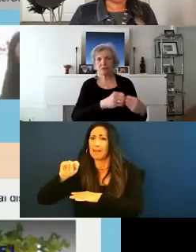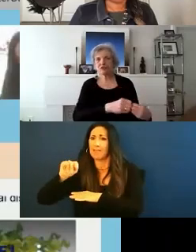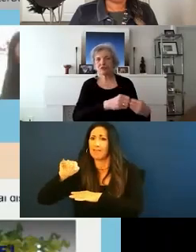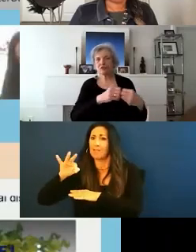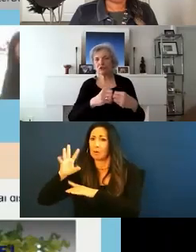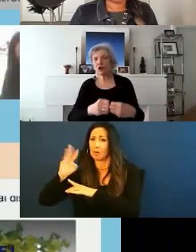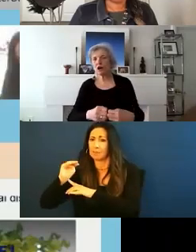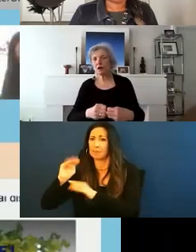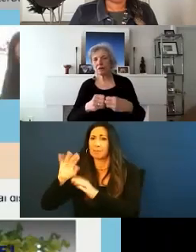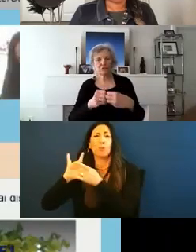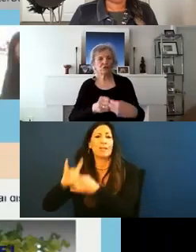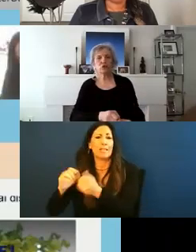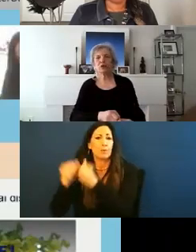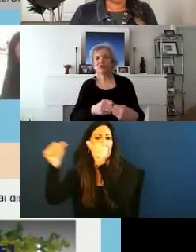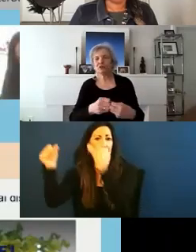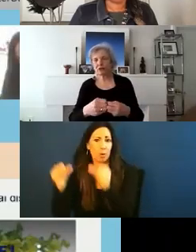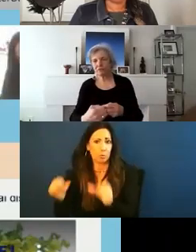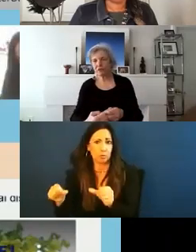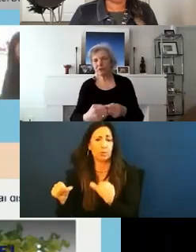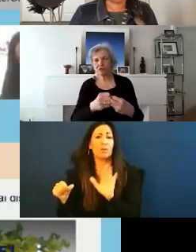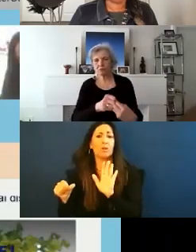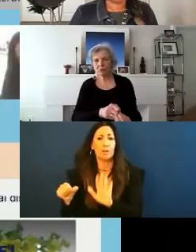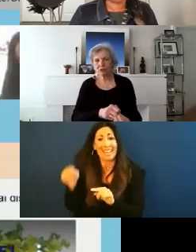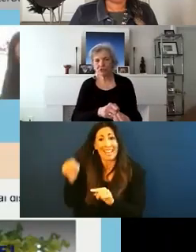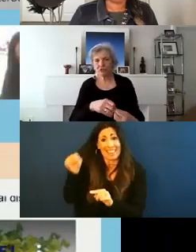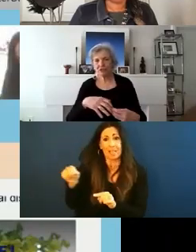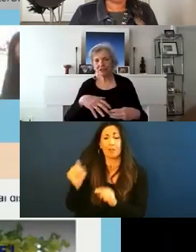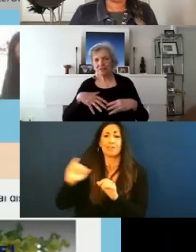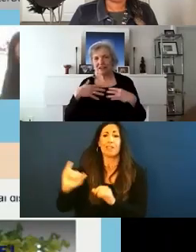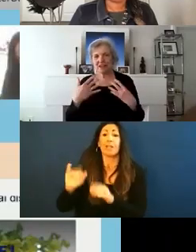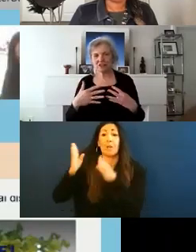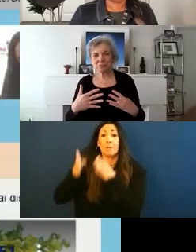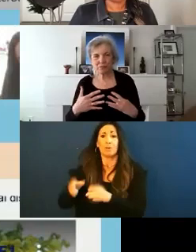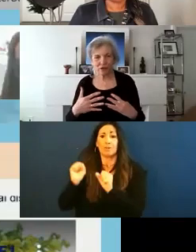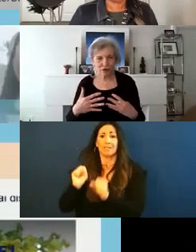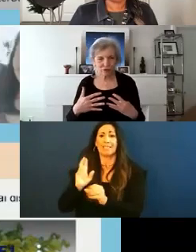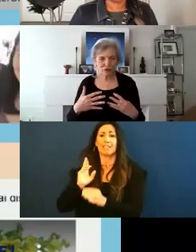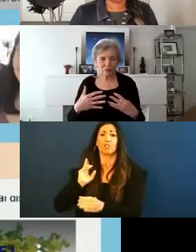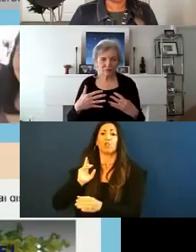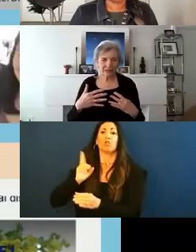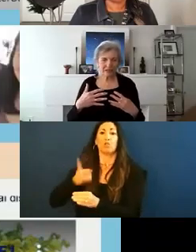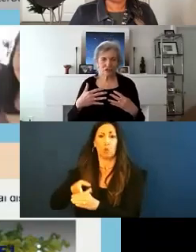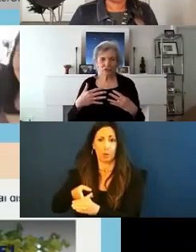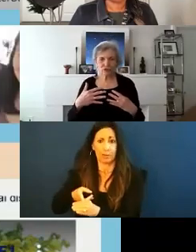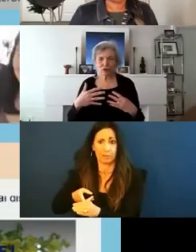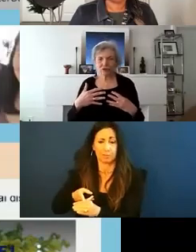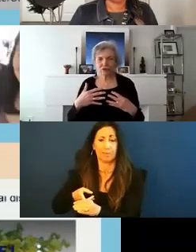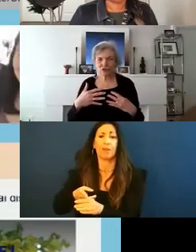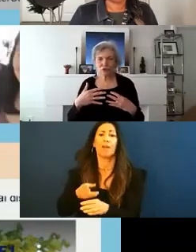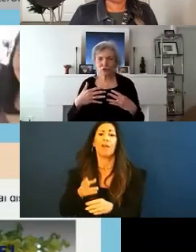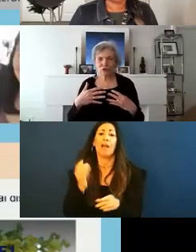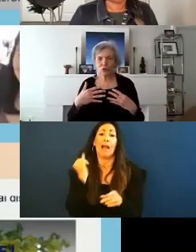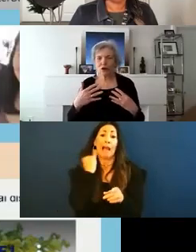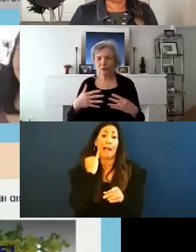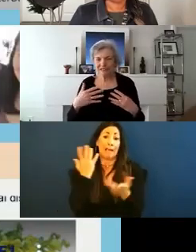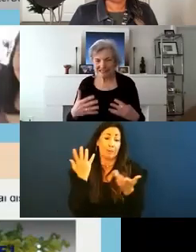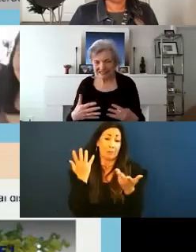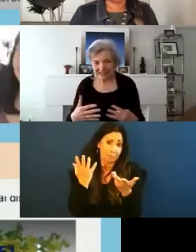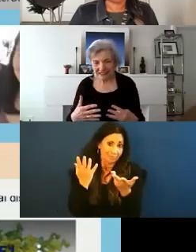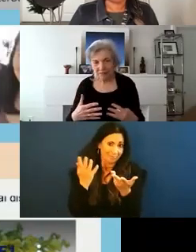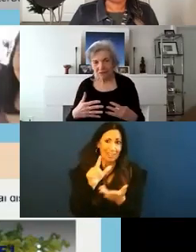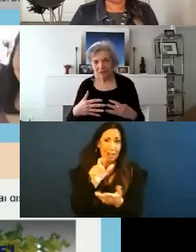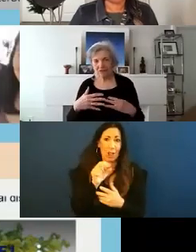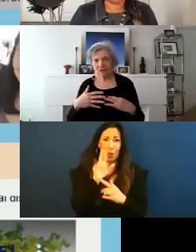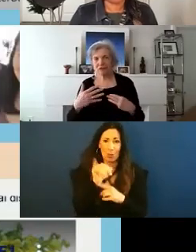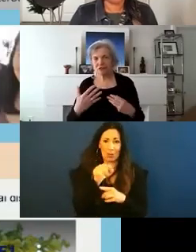that persons will come and join you at various points. And I suppose, as Lori so warmly